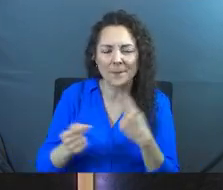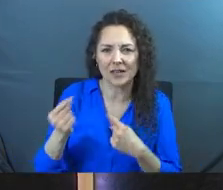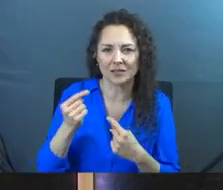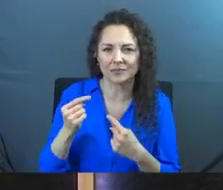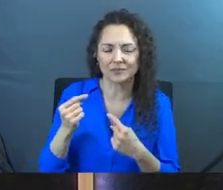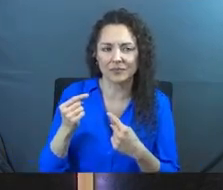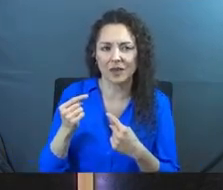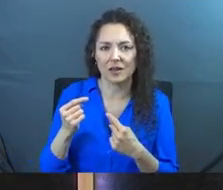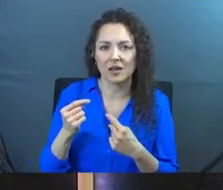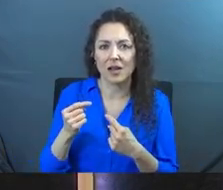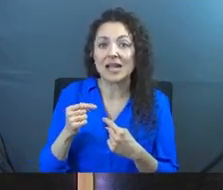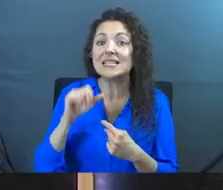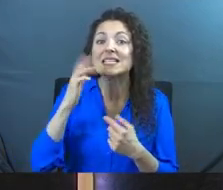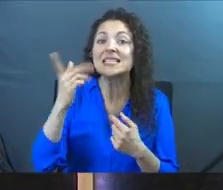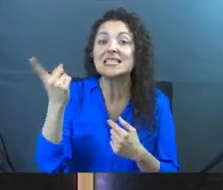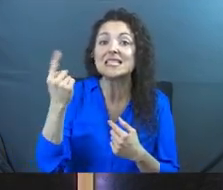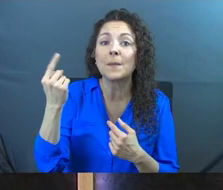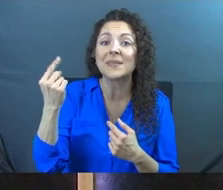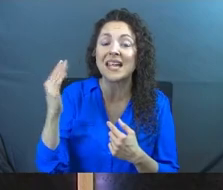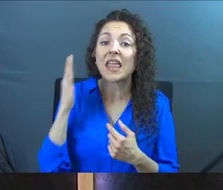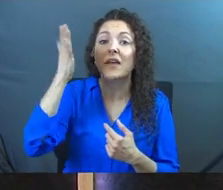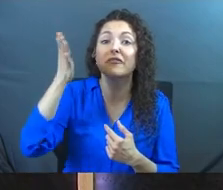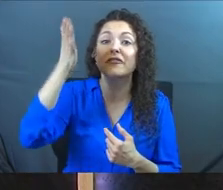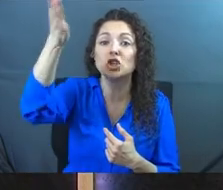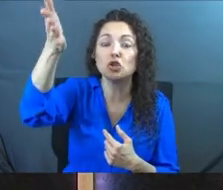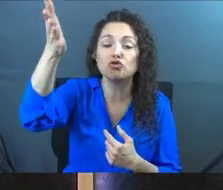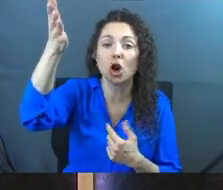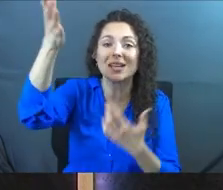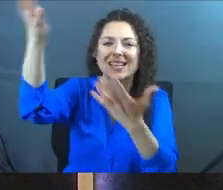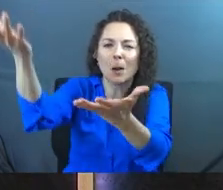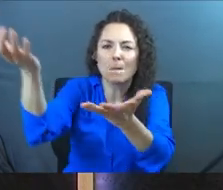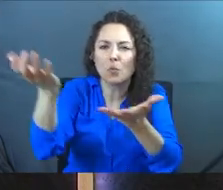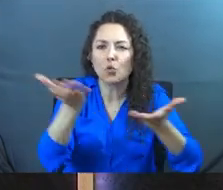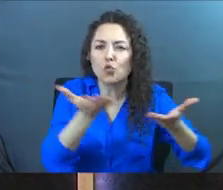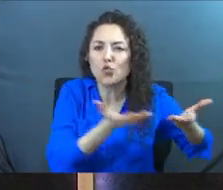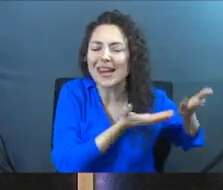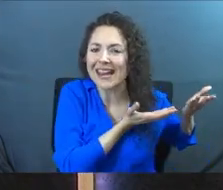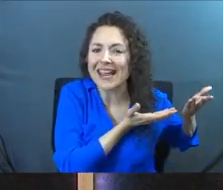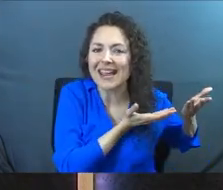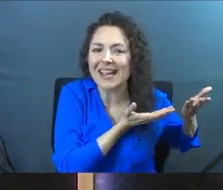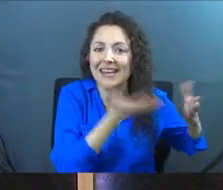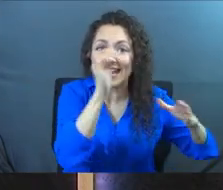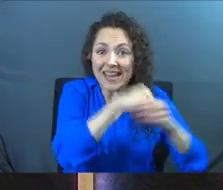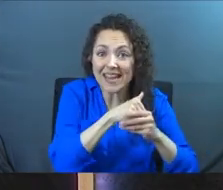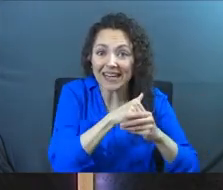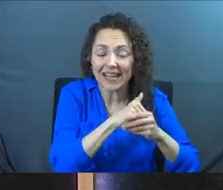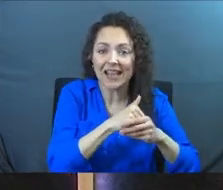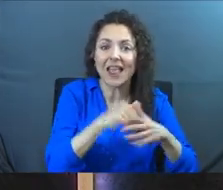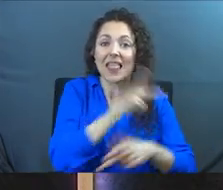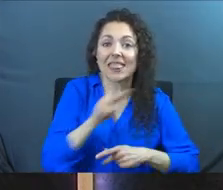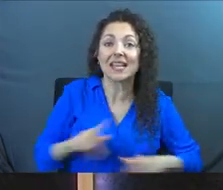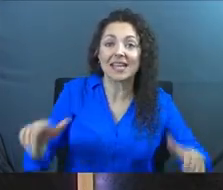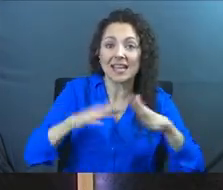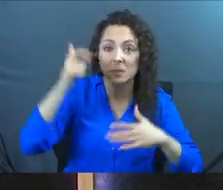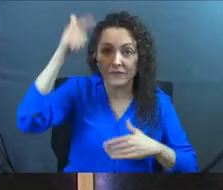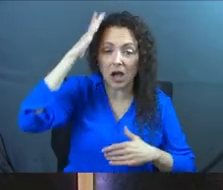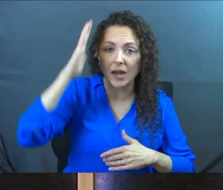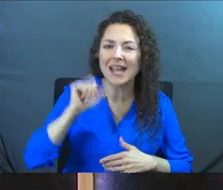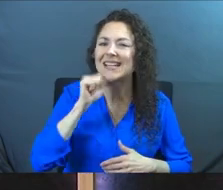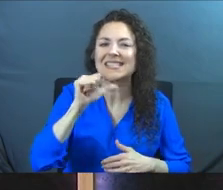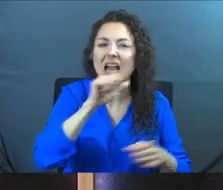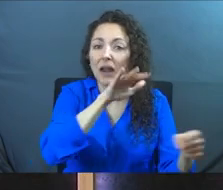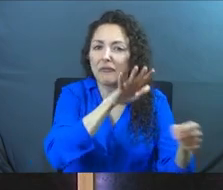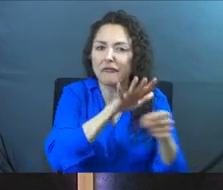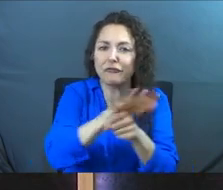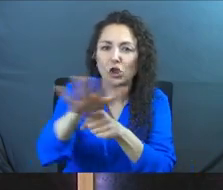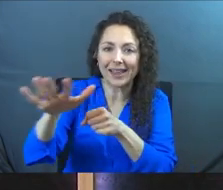this something in the future that's going to happen that's going to usher in the kingdom of God. So it's both here and it's not fully